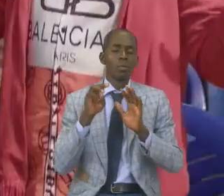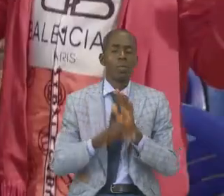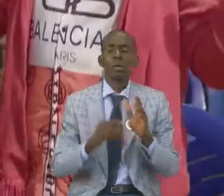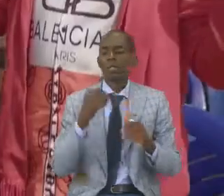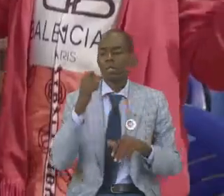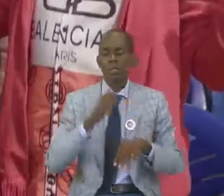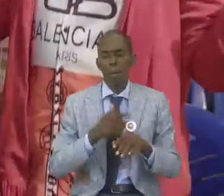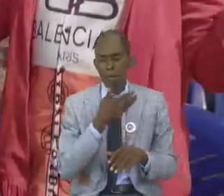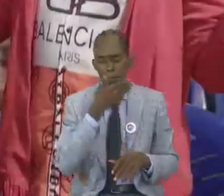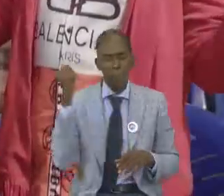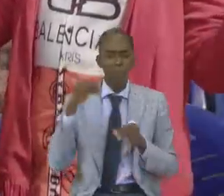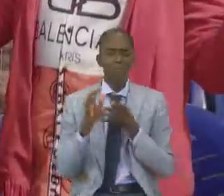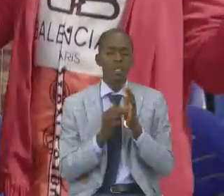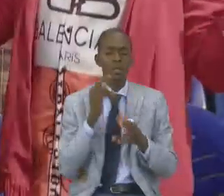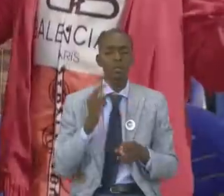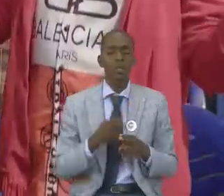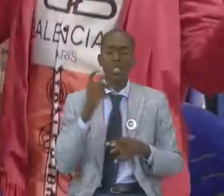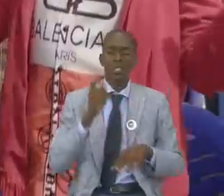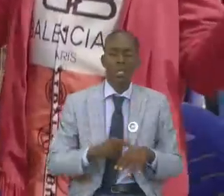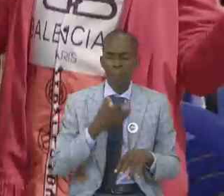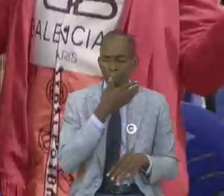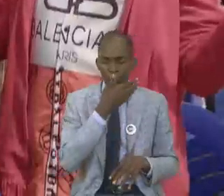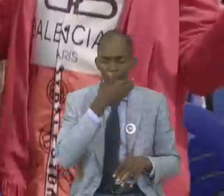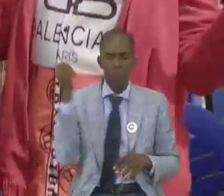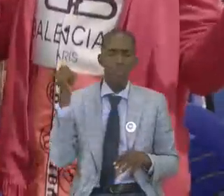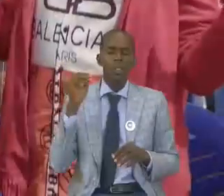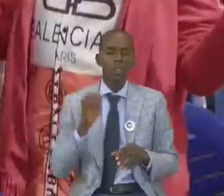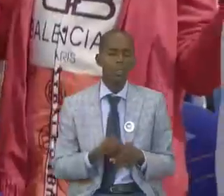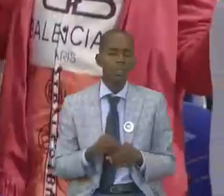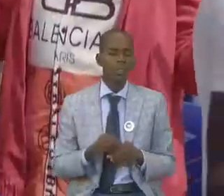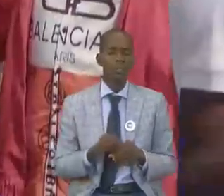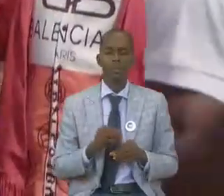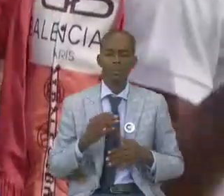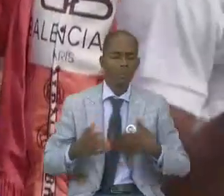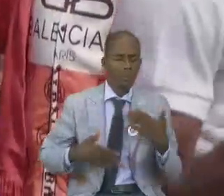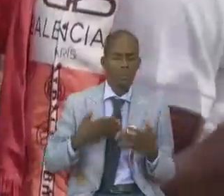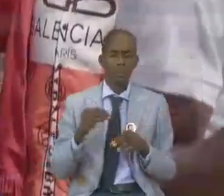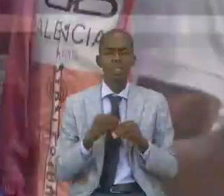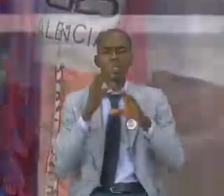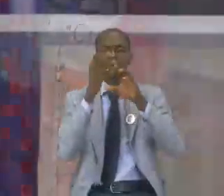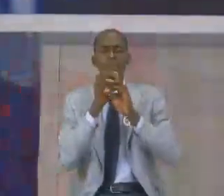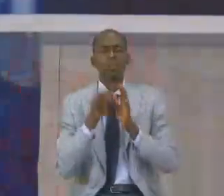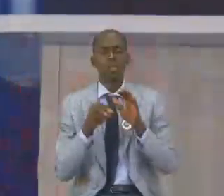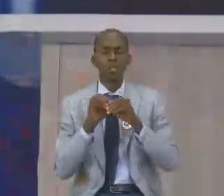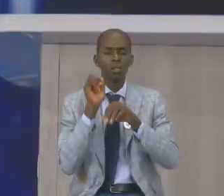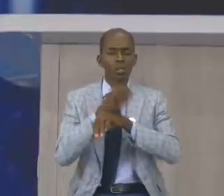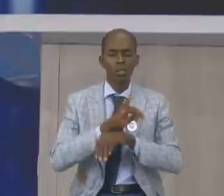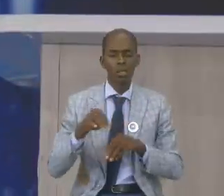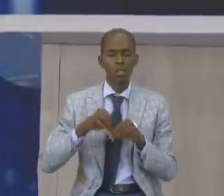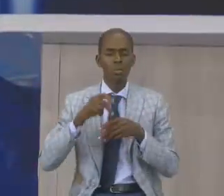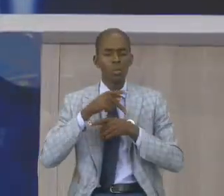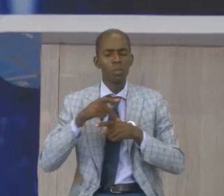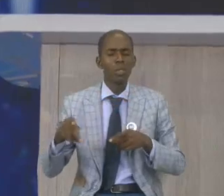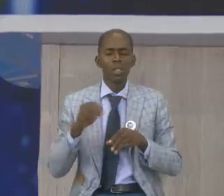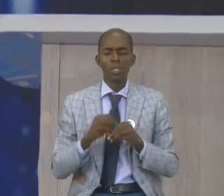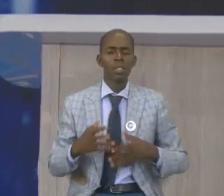better. 10 times better in health, in joy, in achievement, in conquering, in profession, in